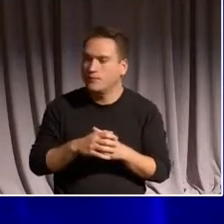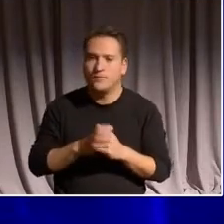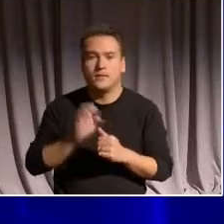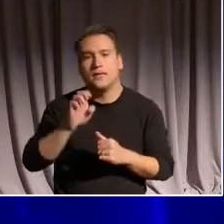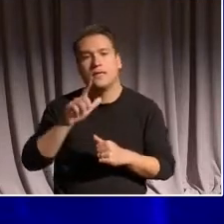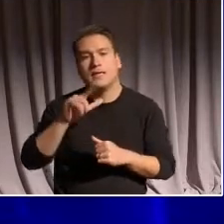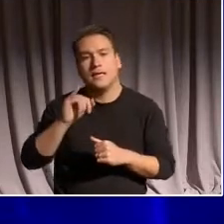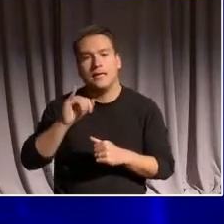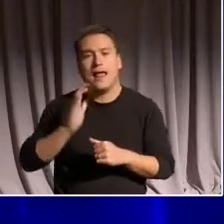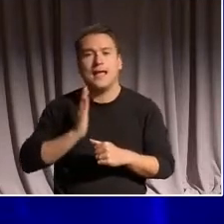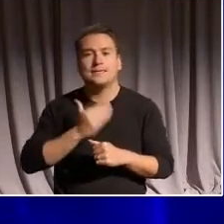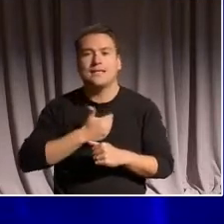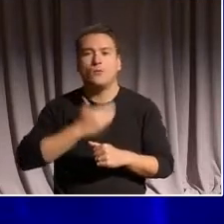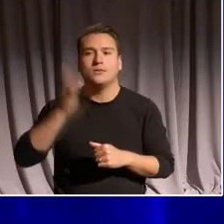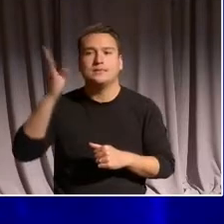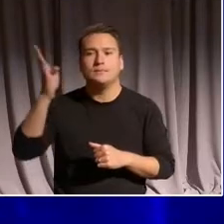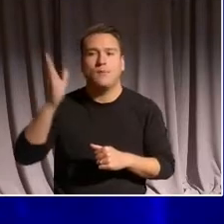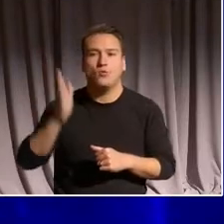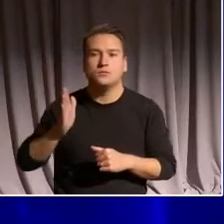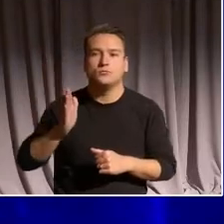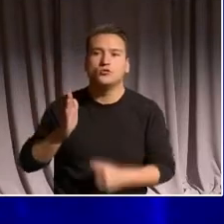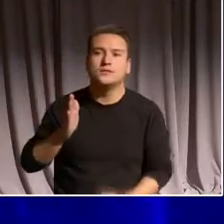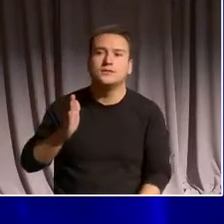our spokesperson.